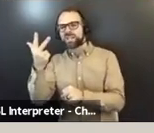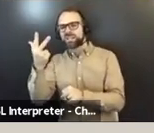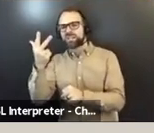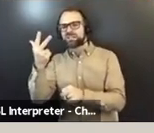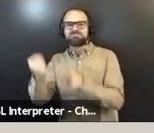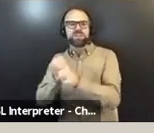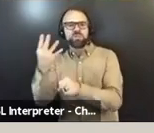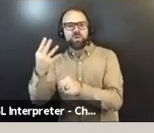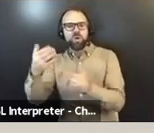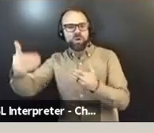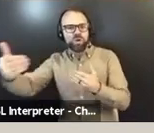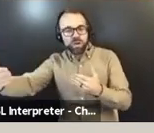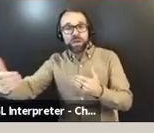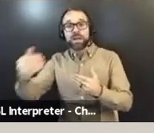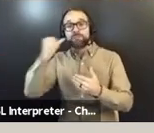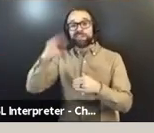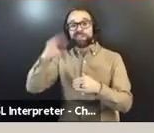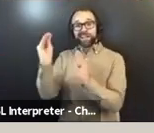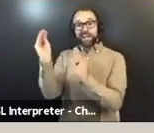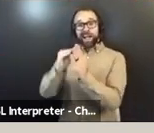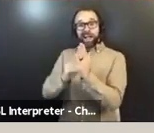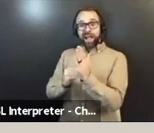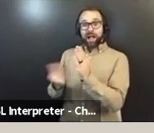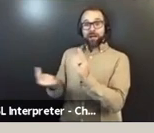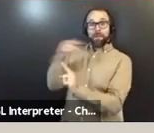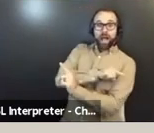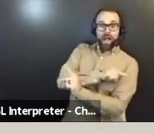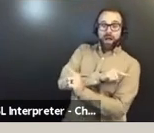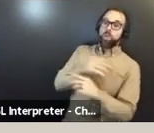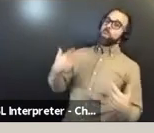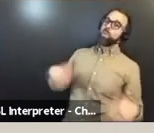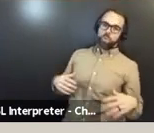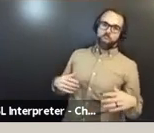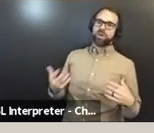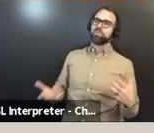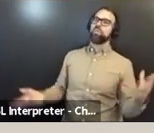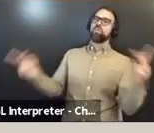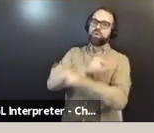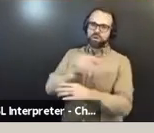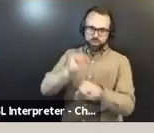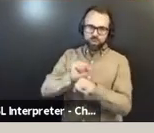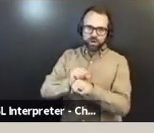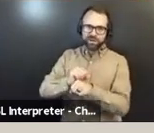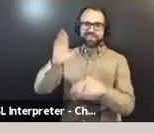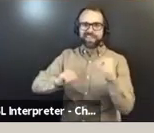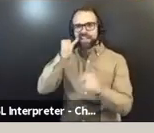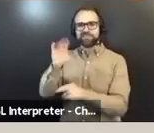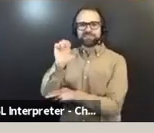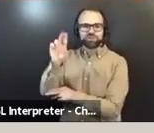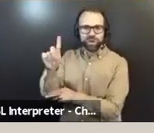put the documentation together, file for that is 10 times more work than doing a shred file. So the earlier you have it prepared, the better it is for what you